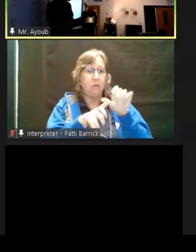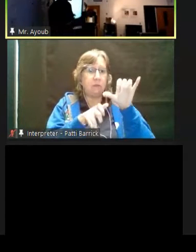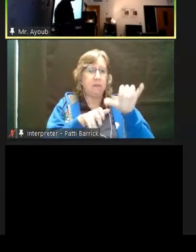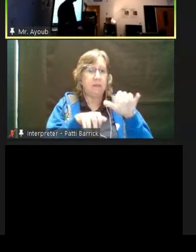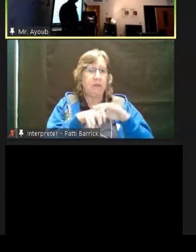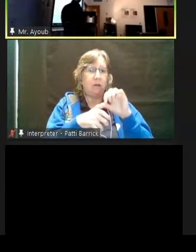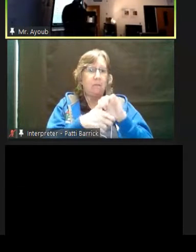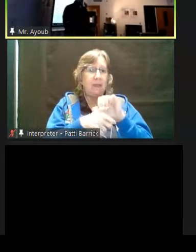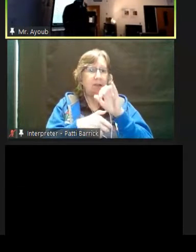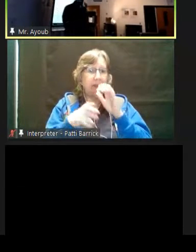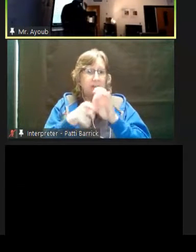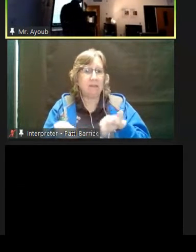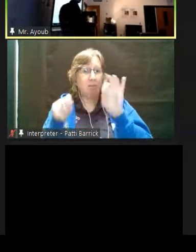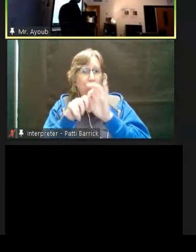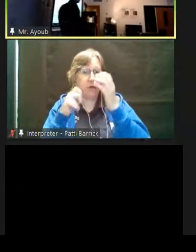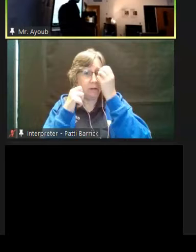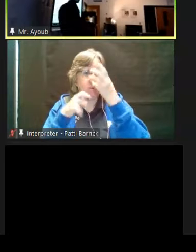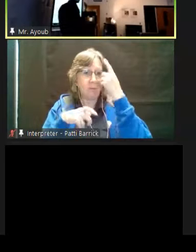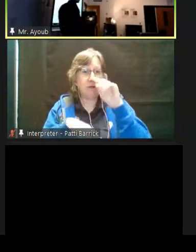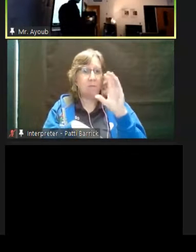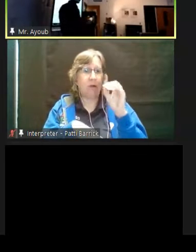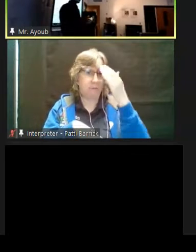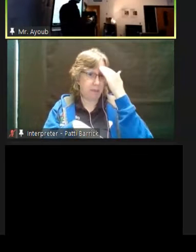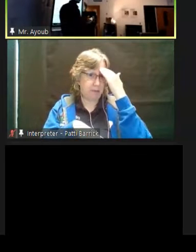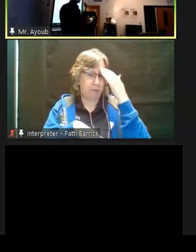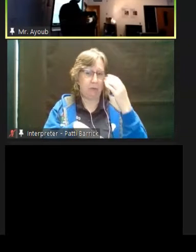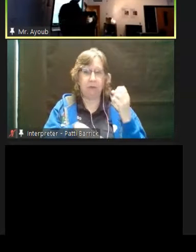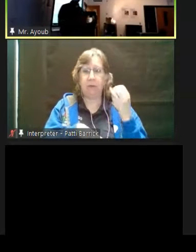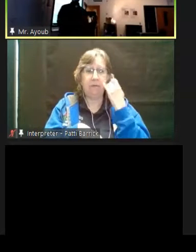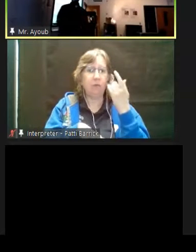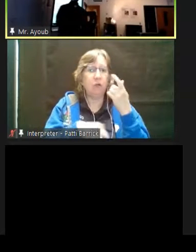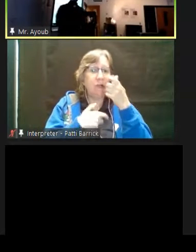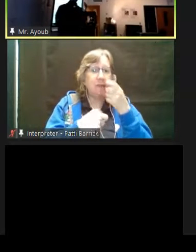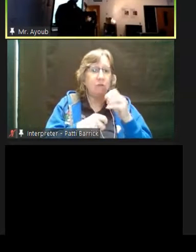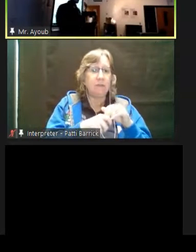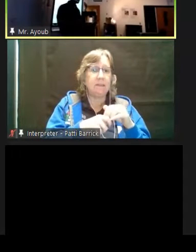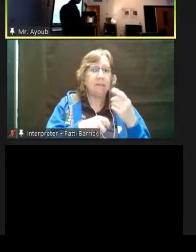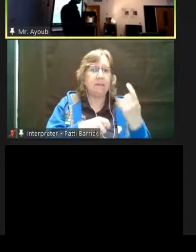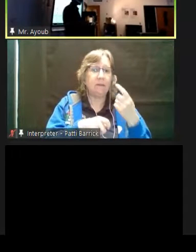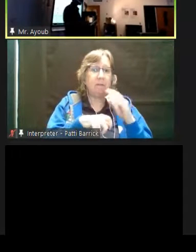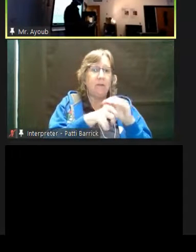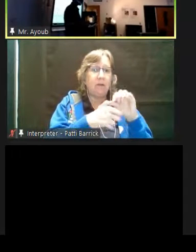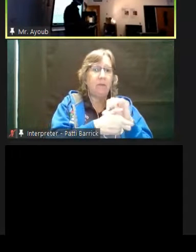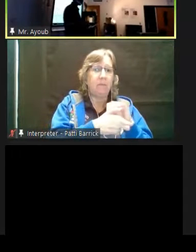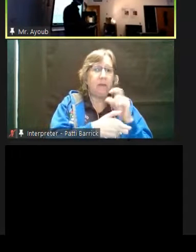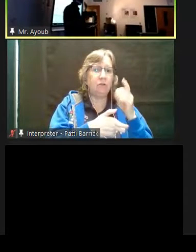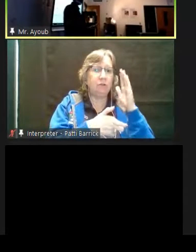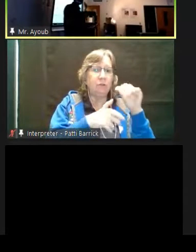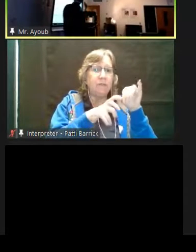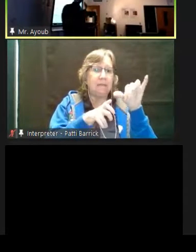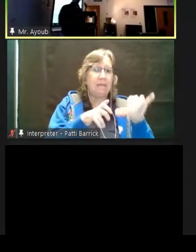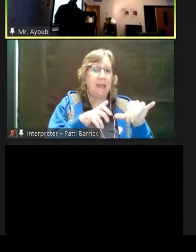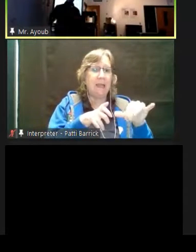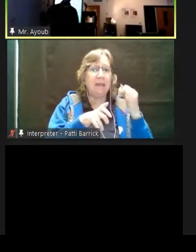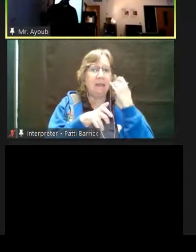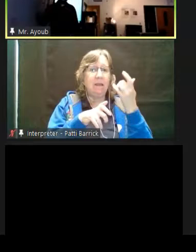That's valuable information for a company to know. Like, if you are interested in stuff on a page, you will stay on that page longer. If you